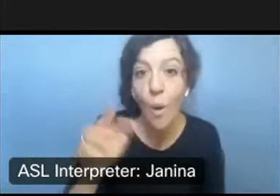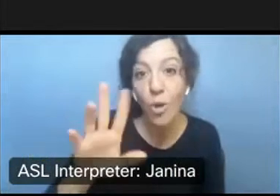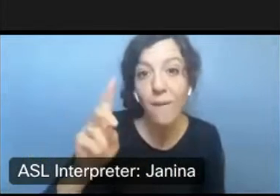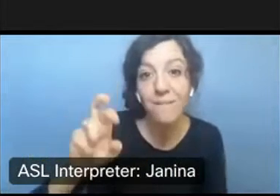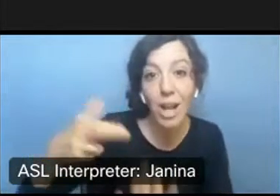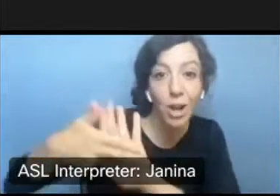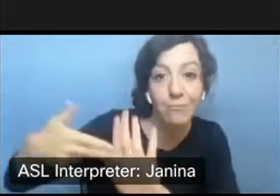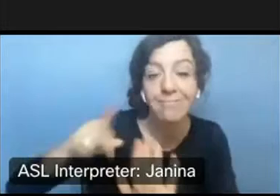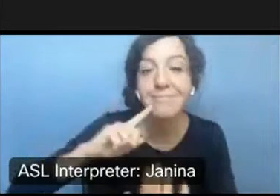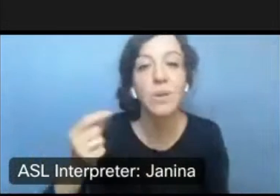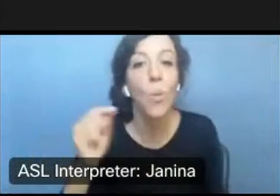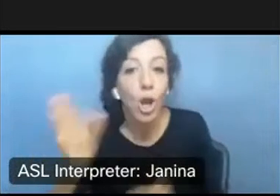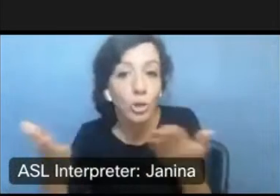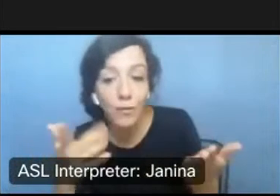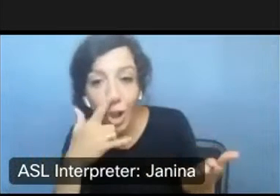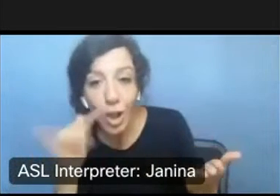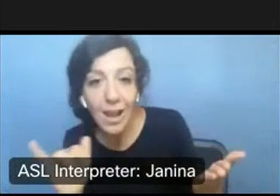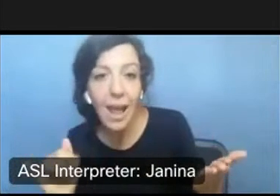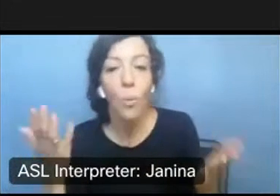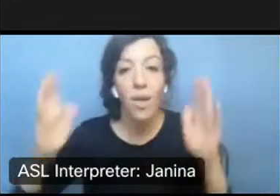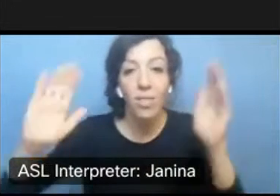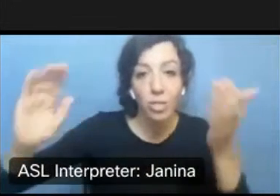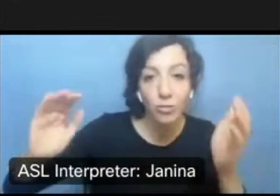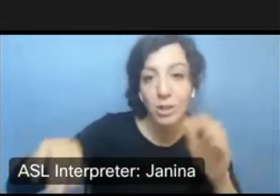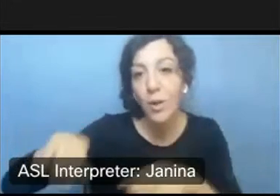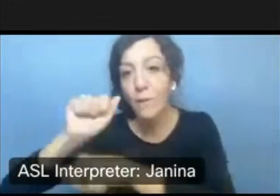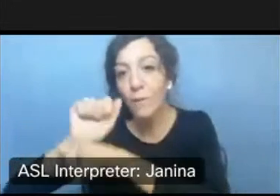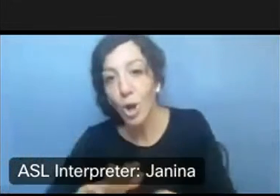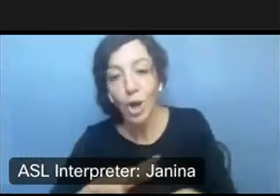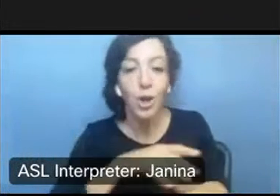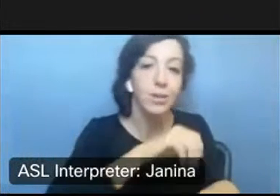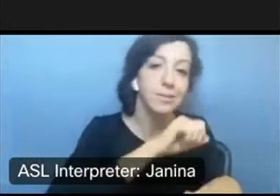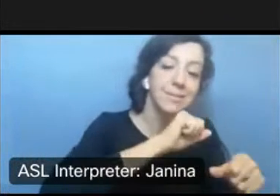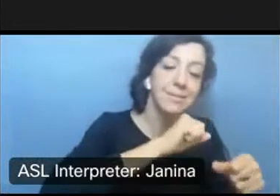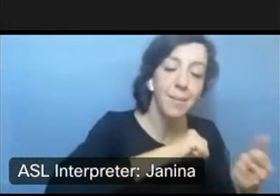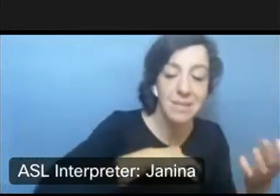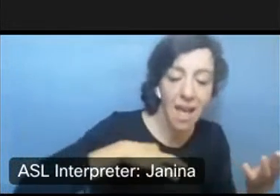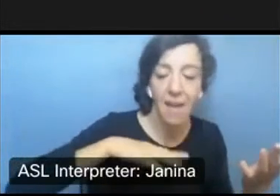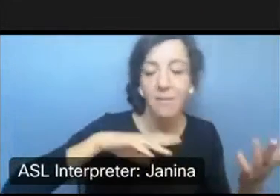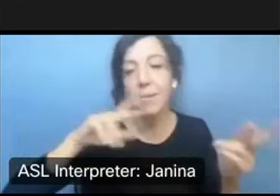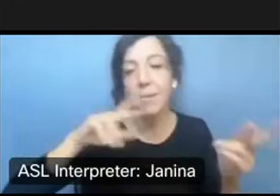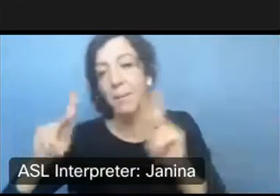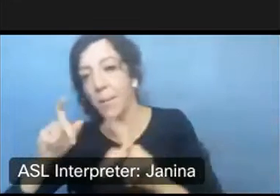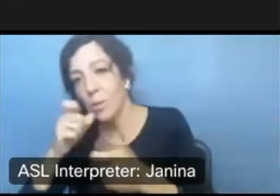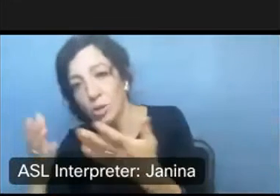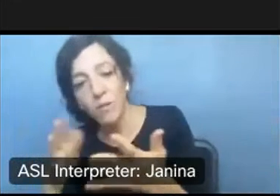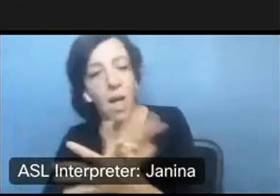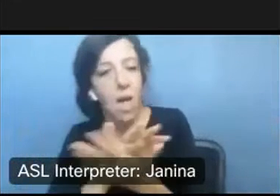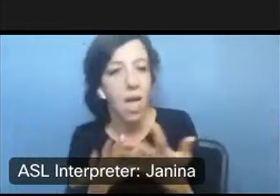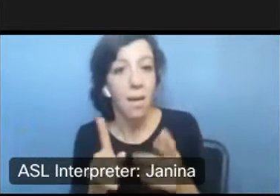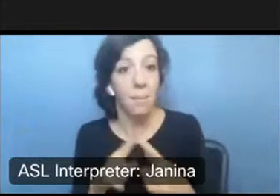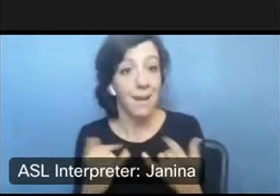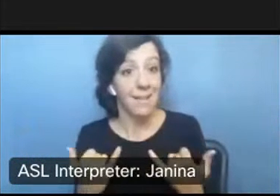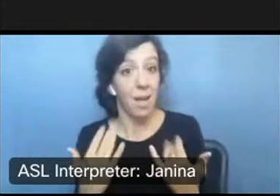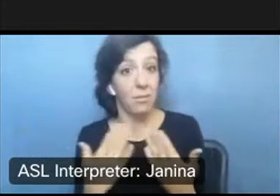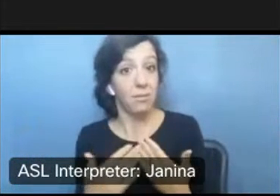that service looked like, and those ratios and the locations and everything else. So between now and hopefully